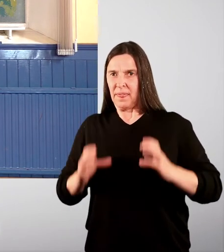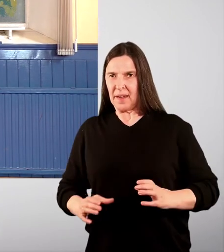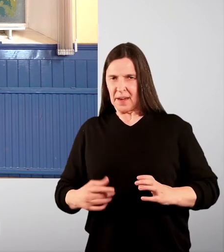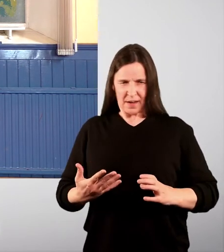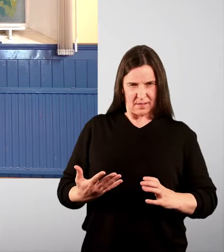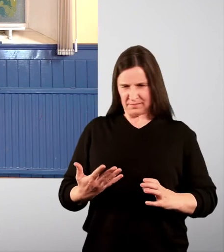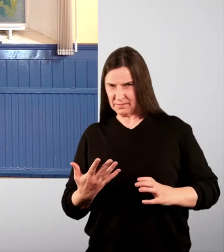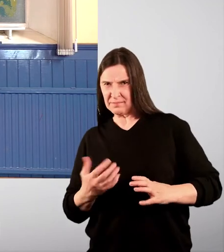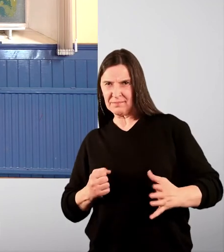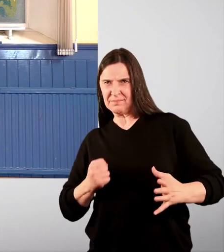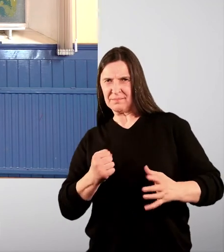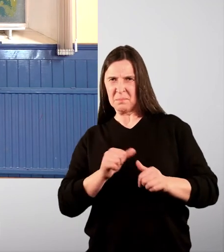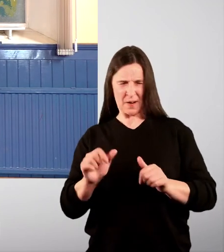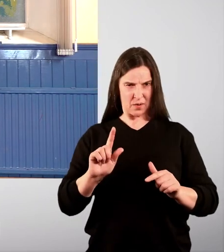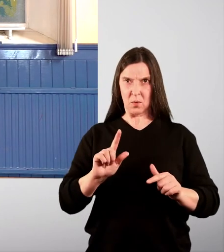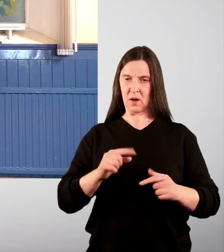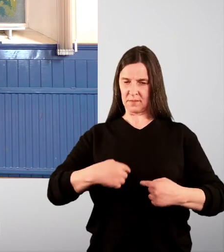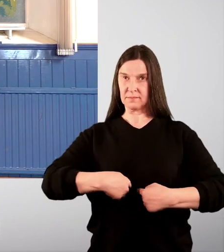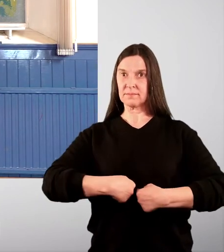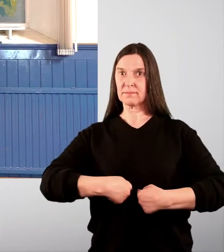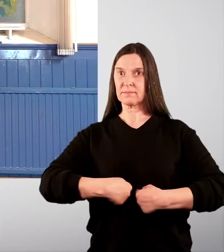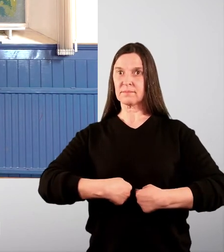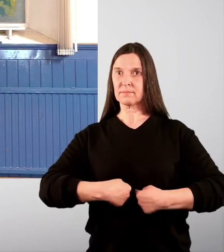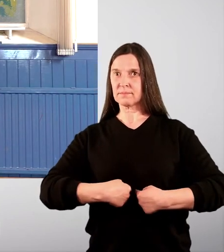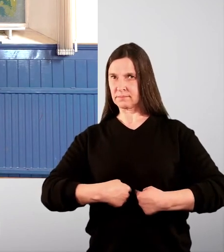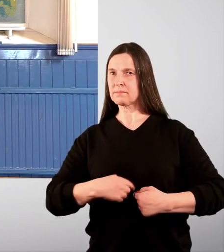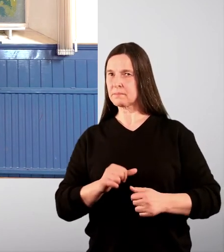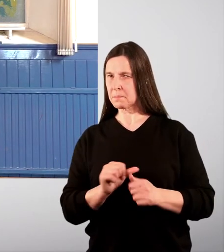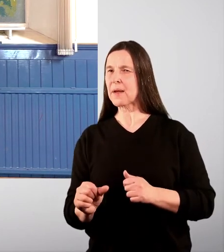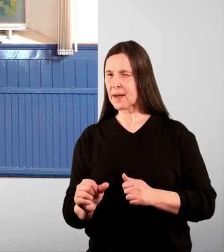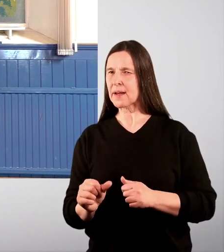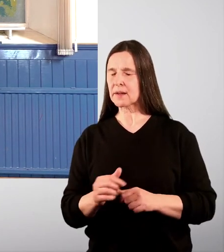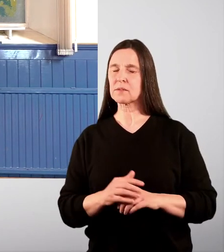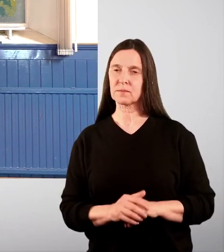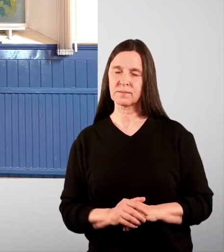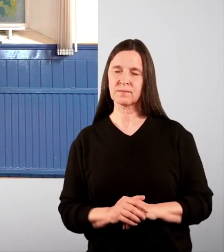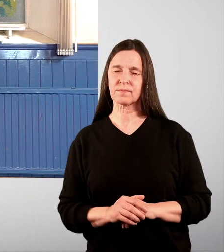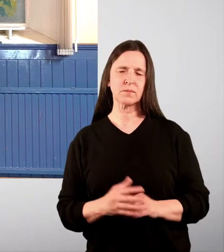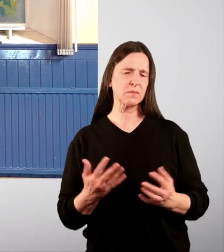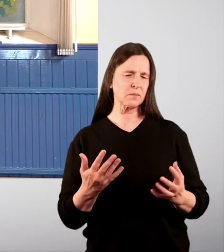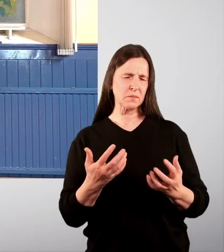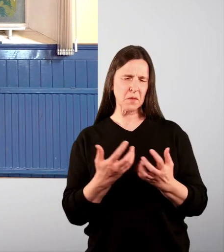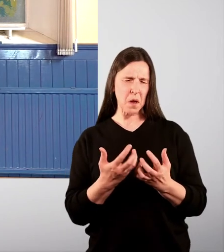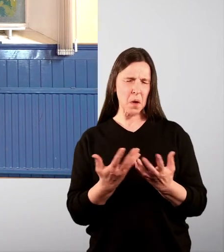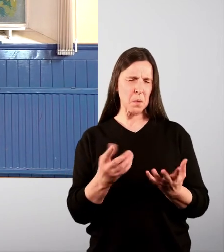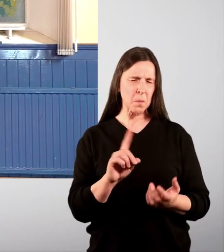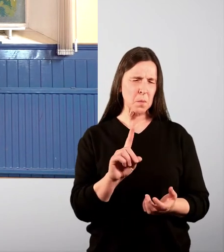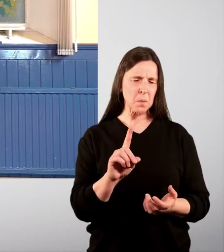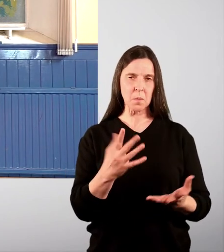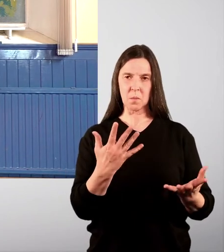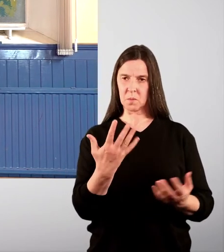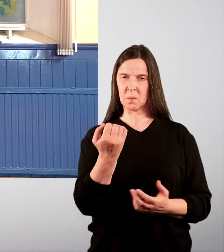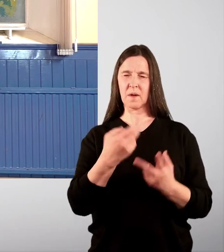down the T slightly, just below that sternum, that rigid bone, and you'll find this area here, it's a diaphragm. If you head